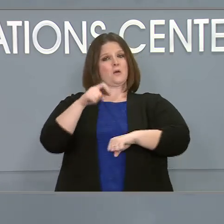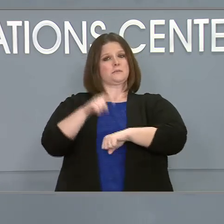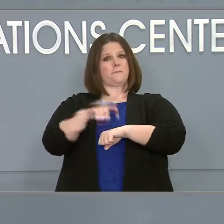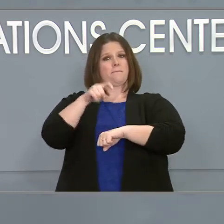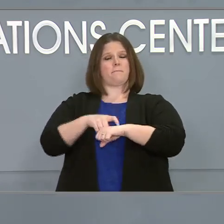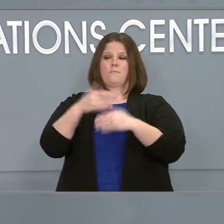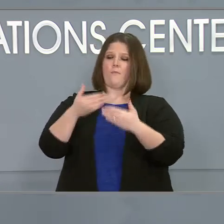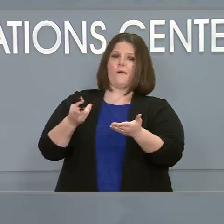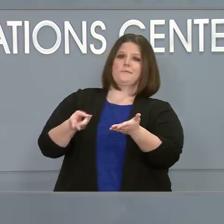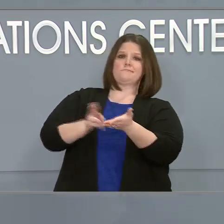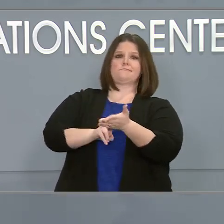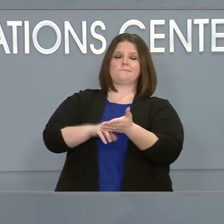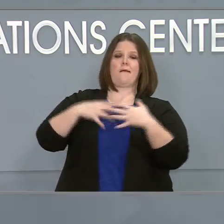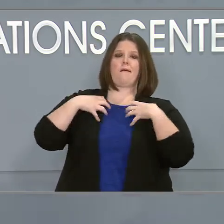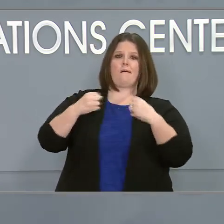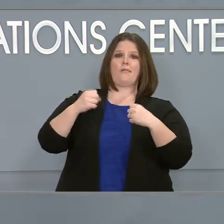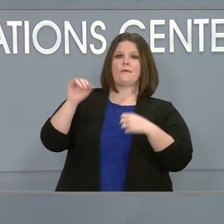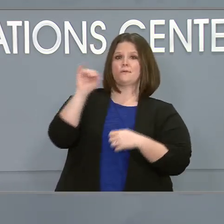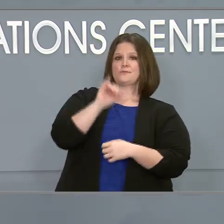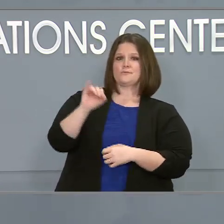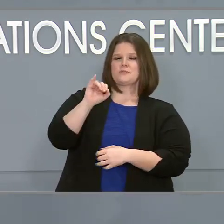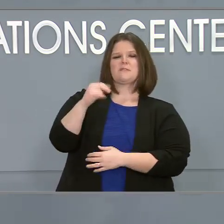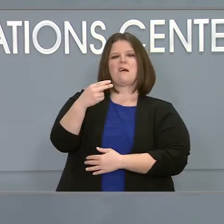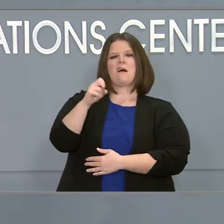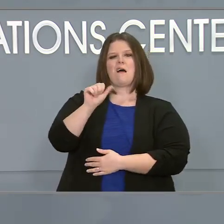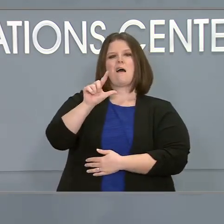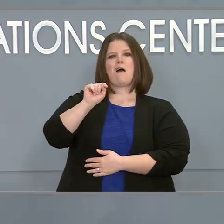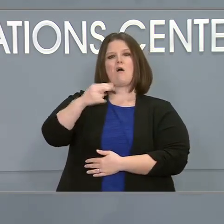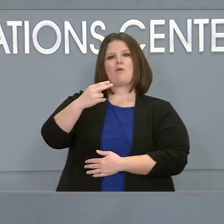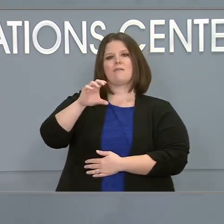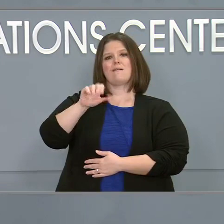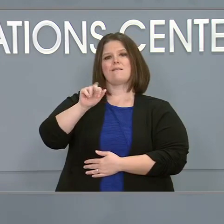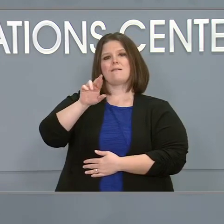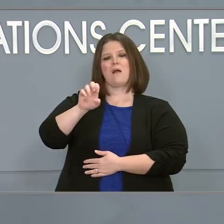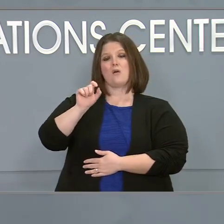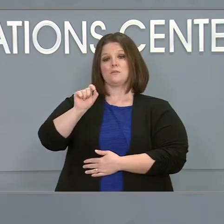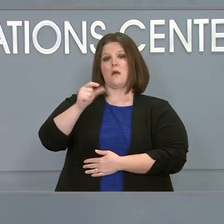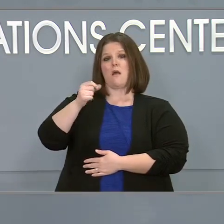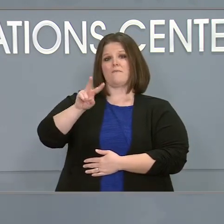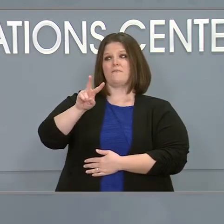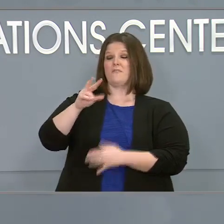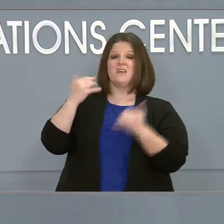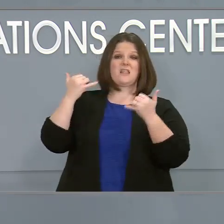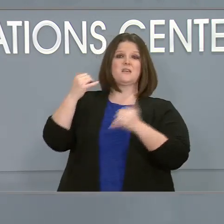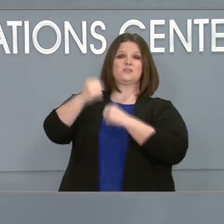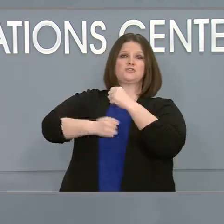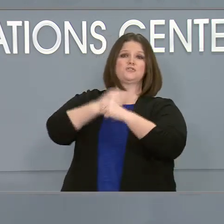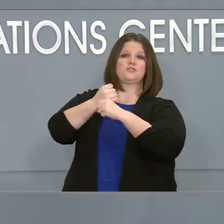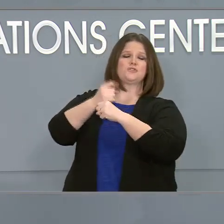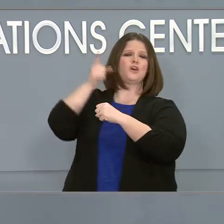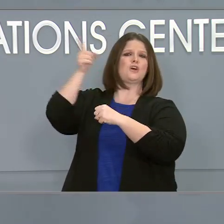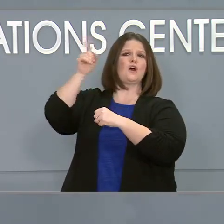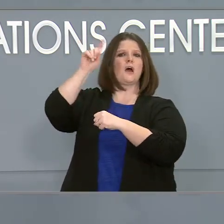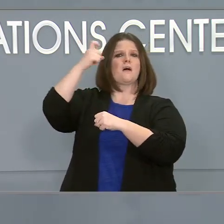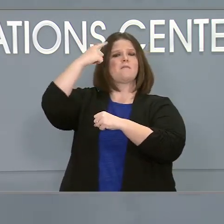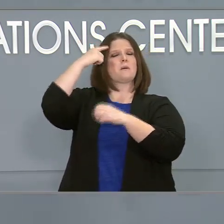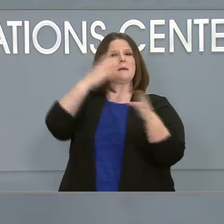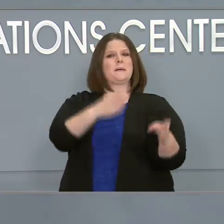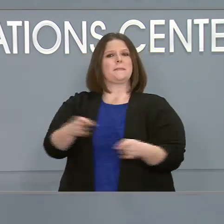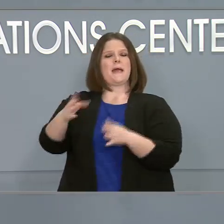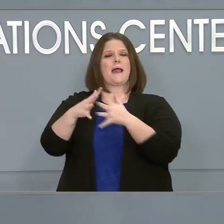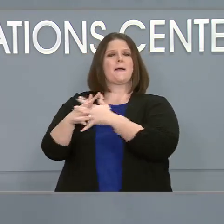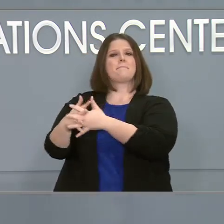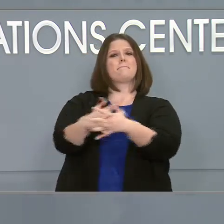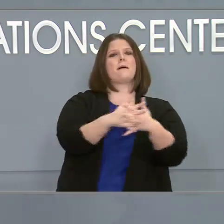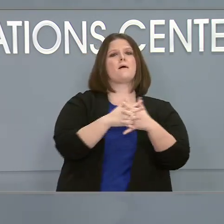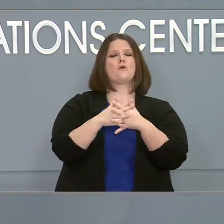healthcare.gov. And this year, thanks to the new benefits from the American Rescue Plan, you may be able to get a better